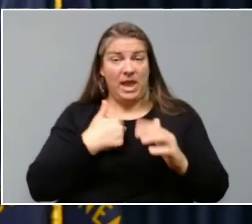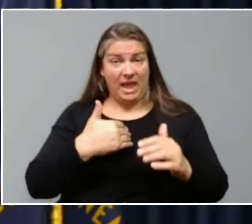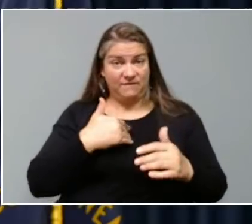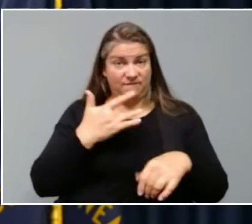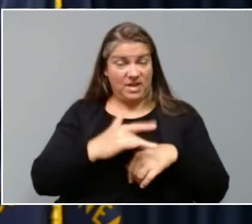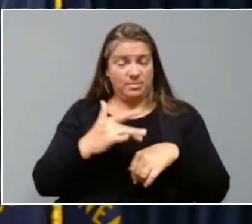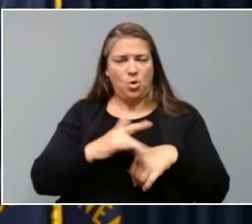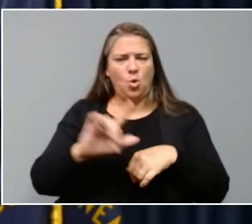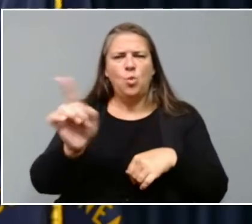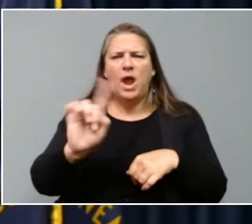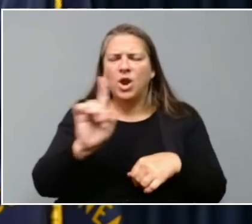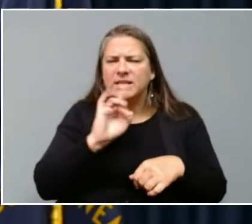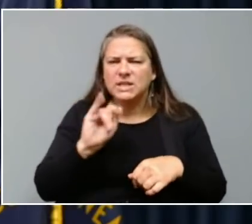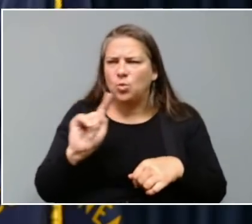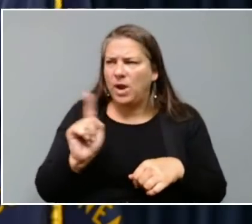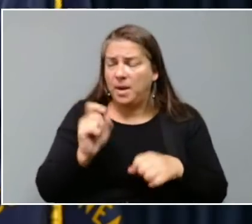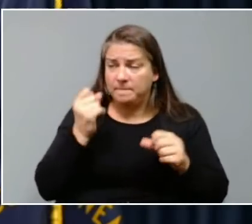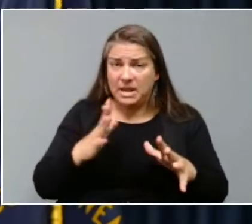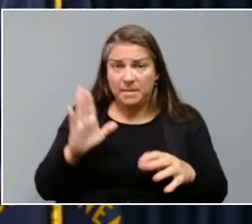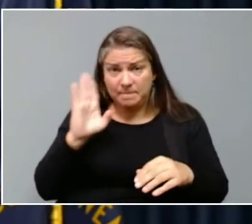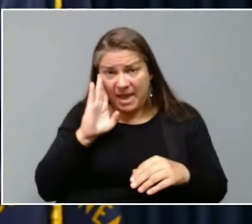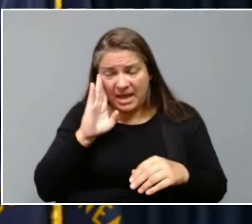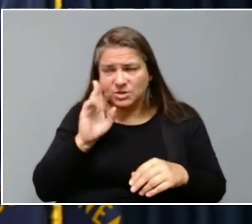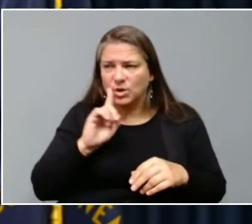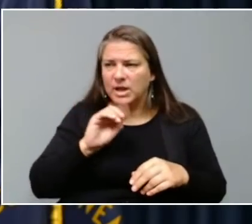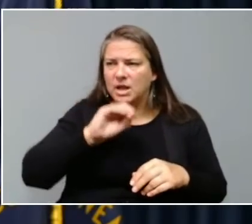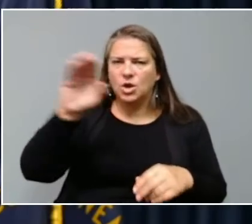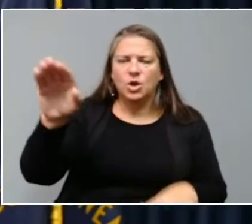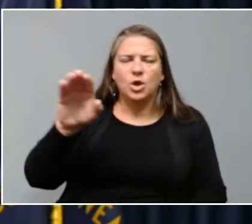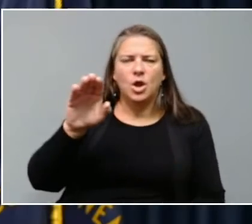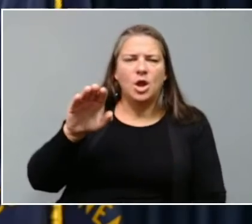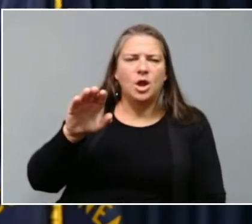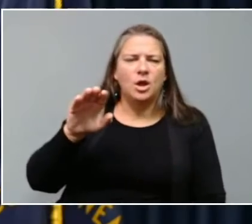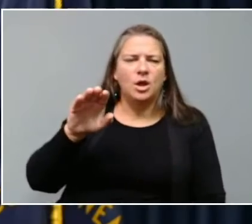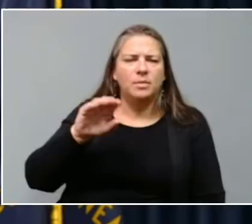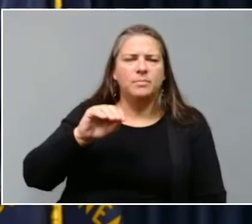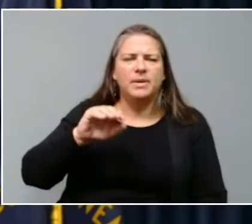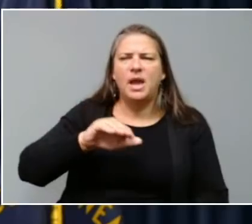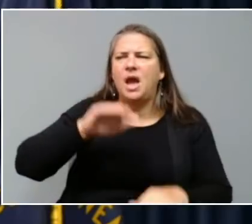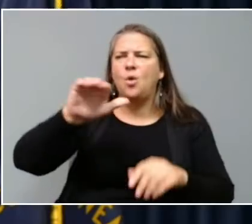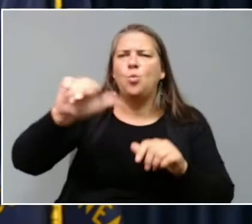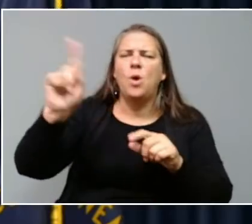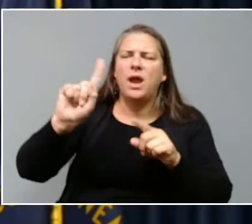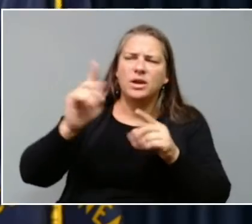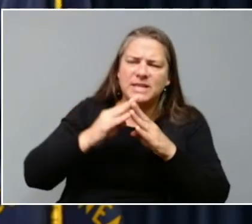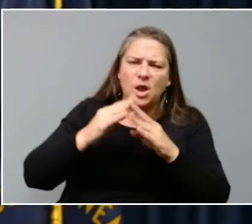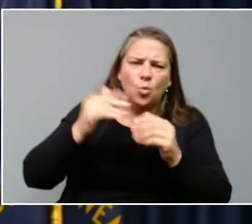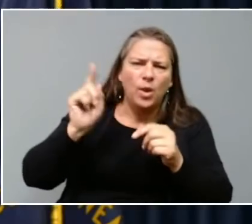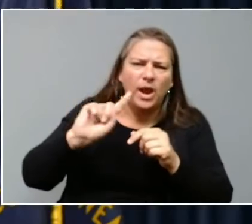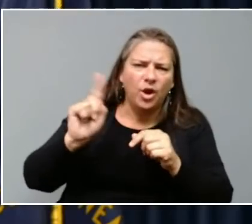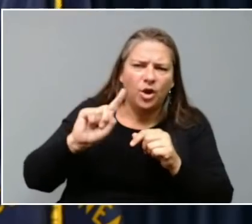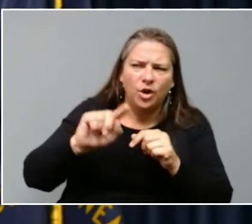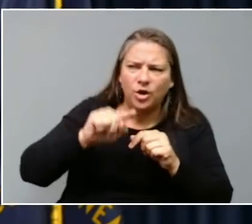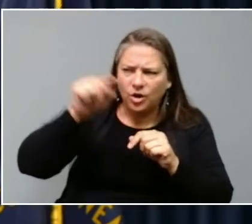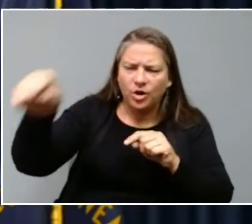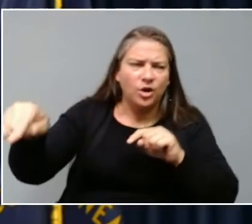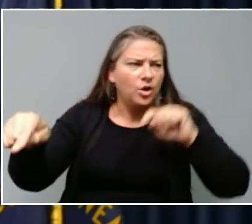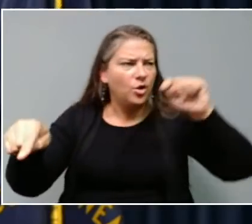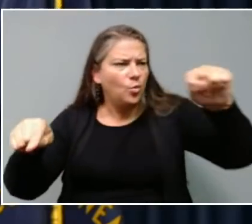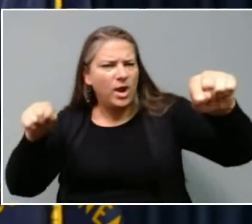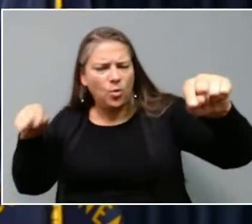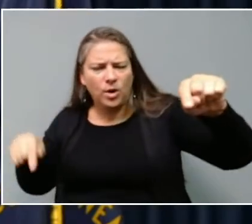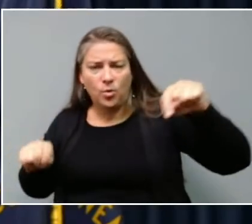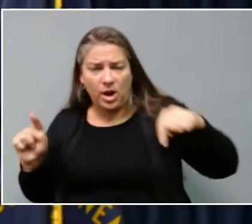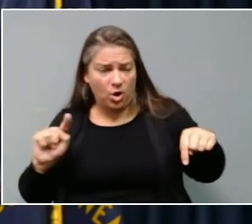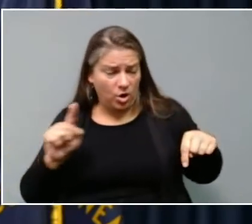A whole lot of those beds are in urban cores at the moment, when a whole lot of the need and where people are when they first show